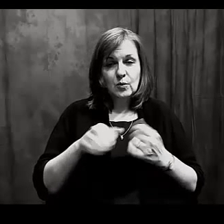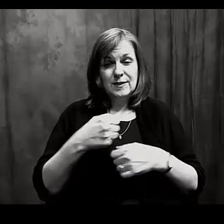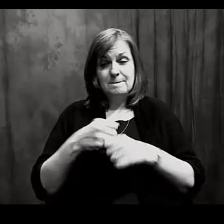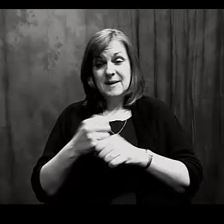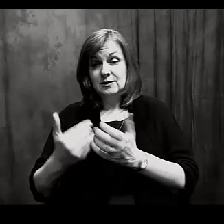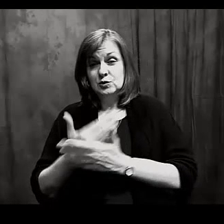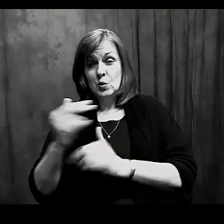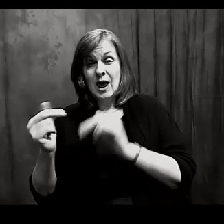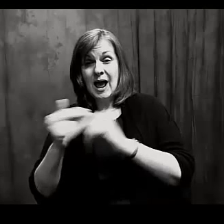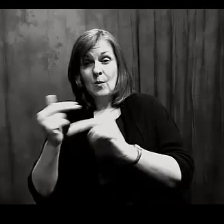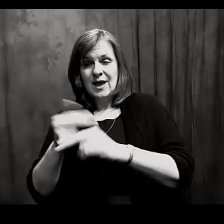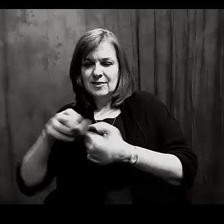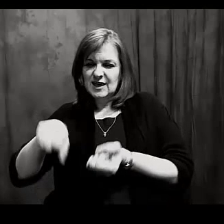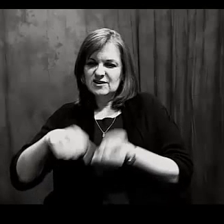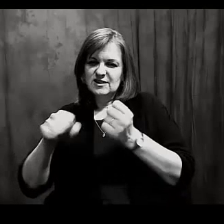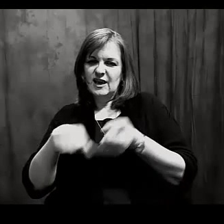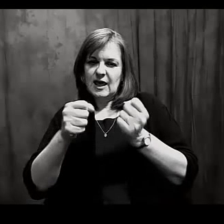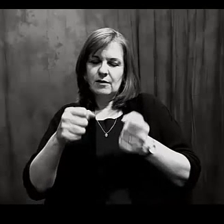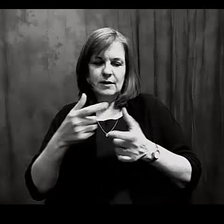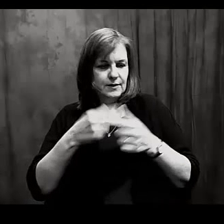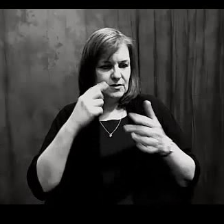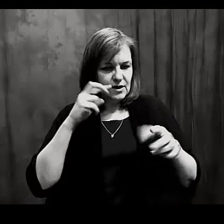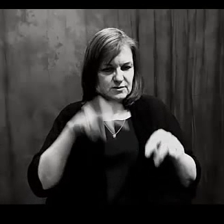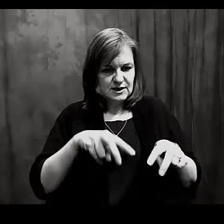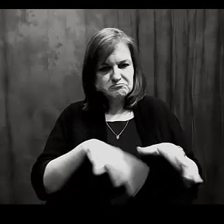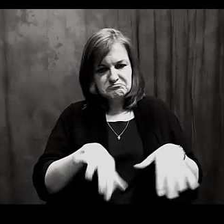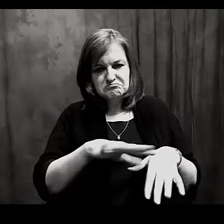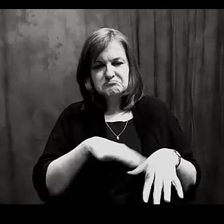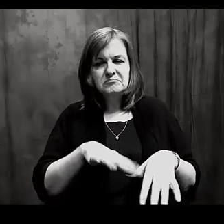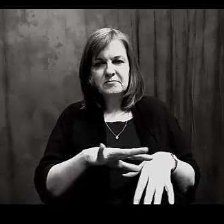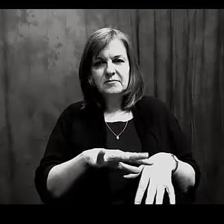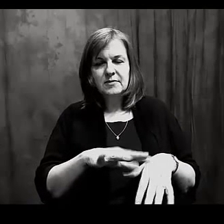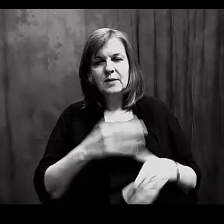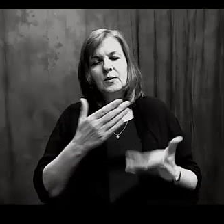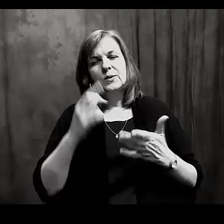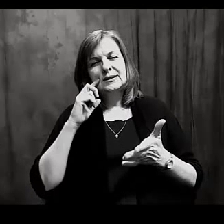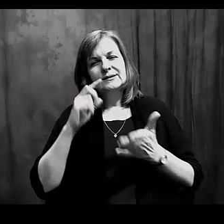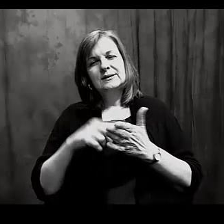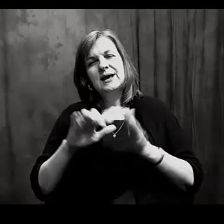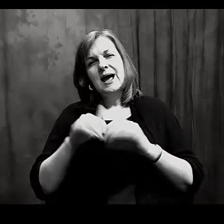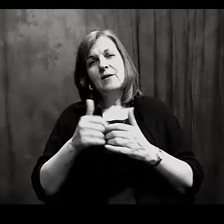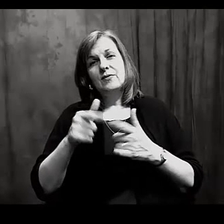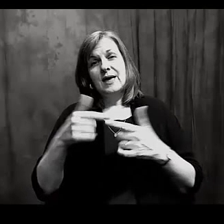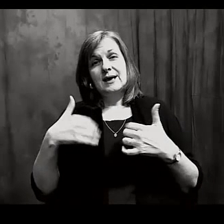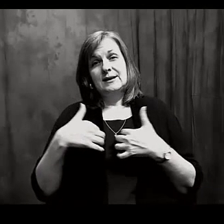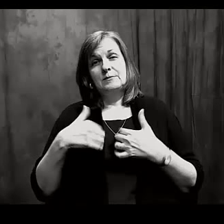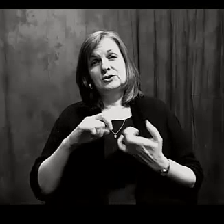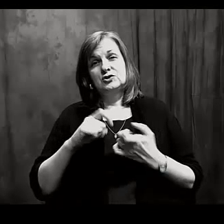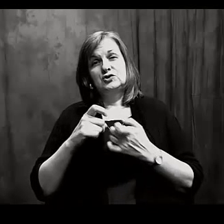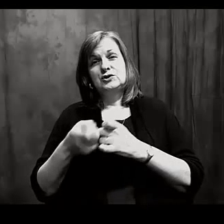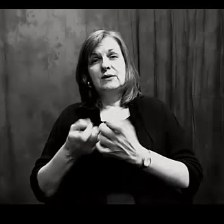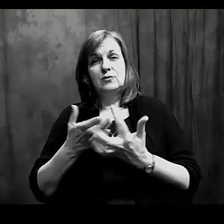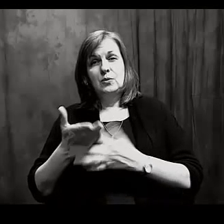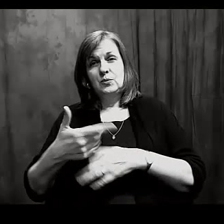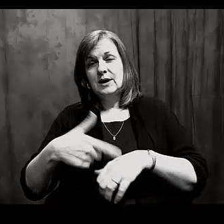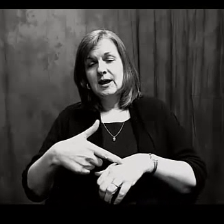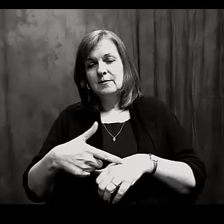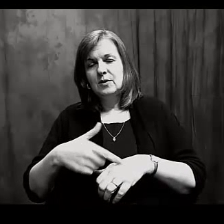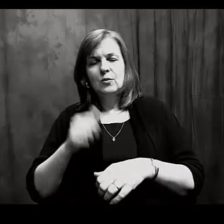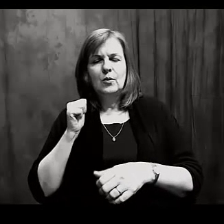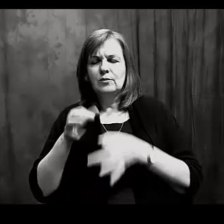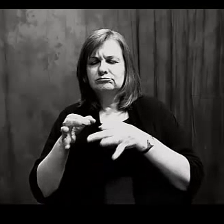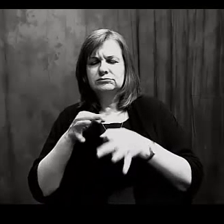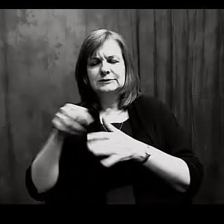out for highways. But what we want to think about is how this trilobite might have changed over time. We're not going to focus on this in